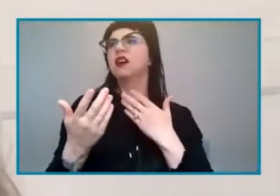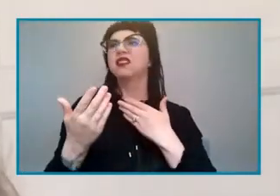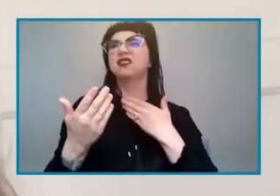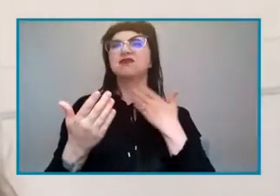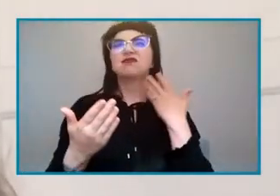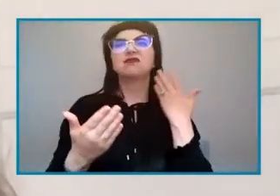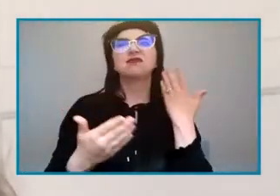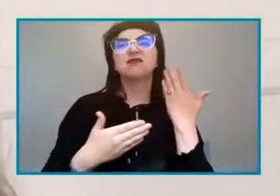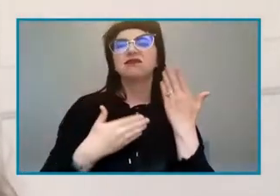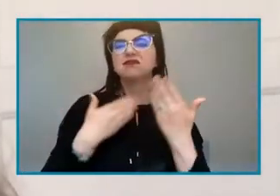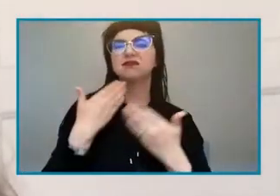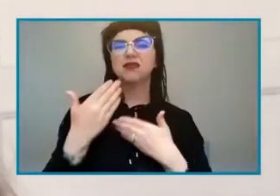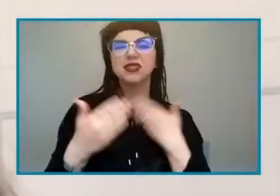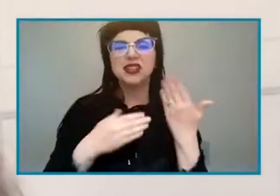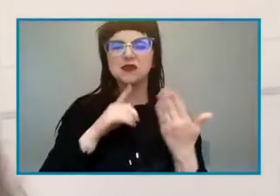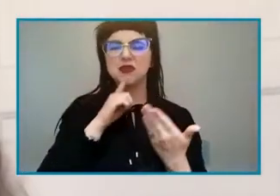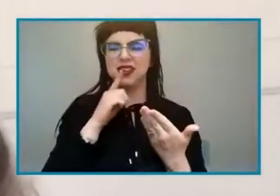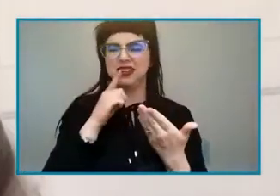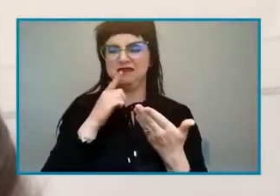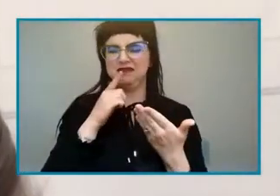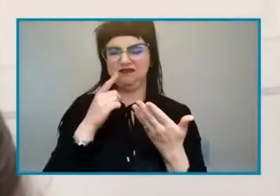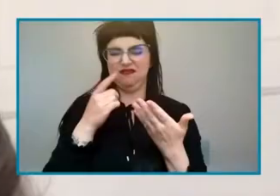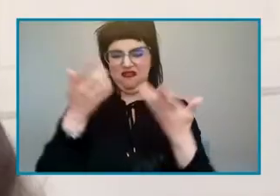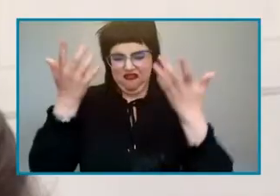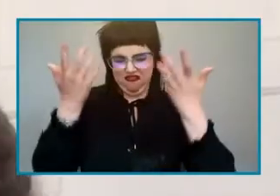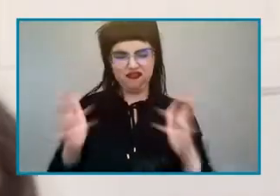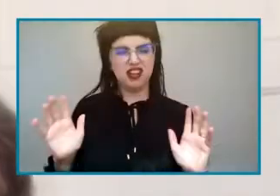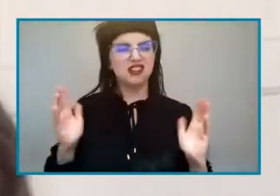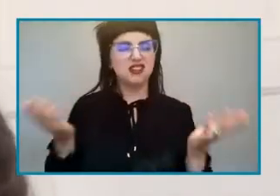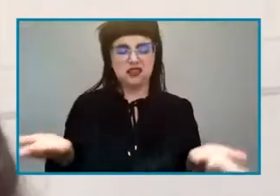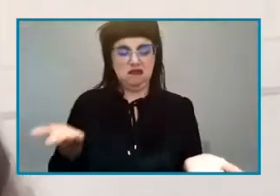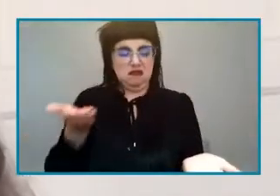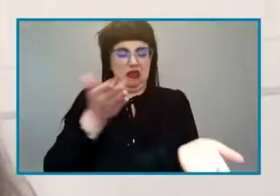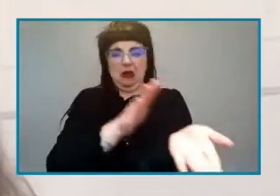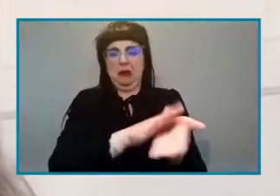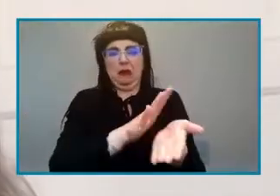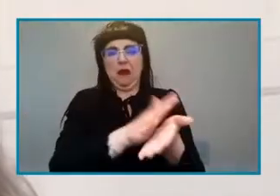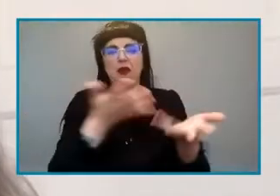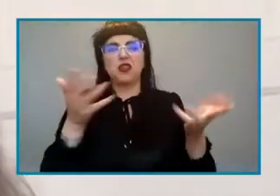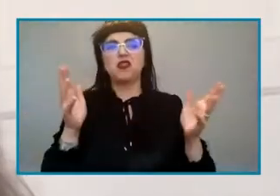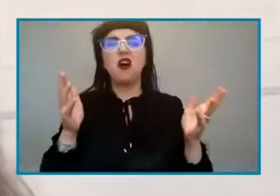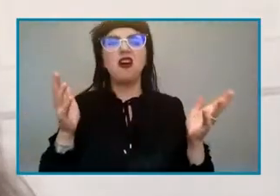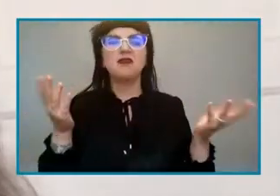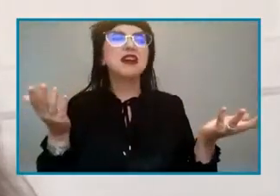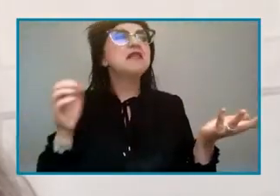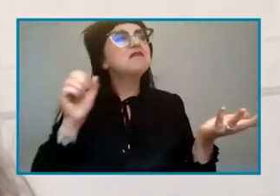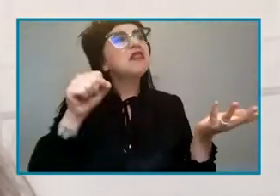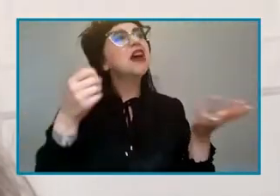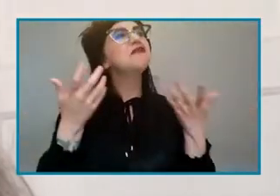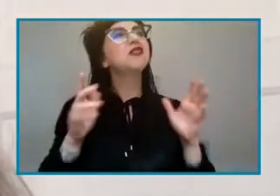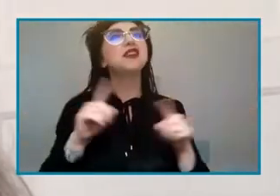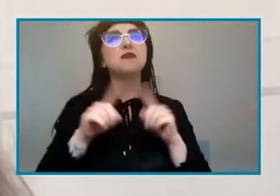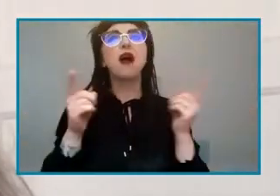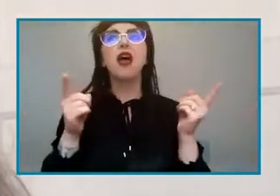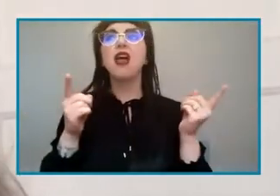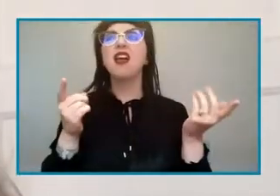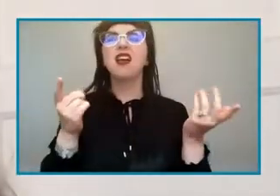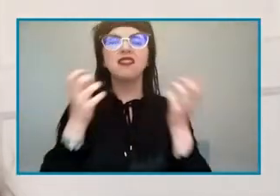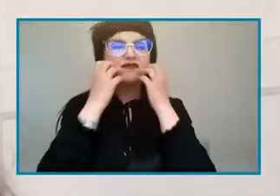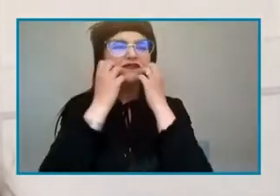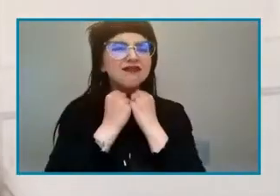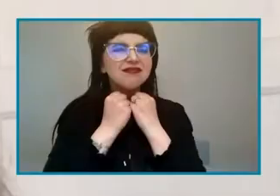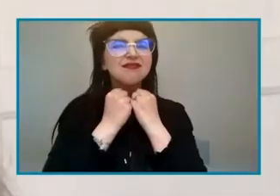of paper at the end that I could say, yeah, we did this, but it wouldn't have a lot of value for